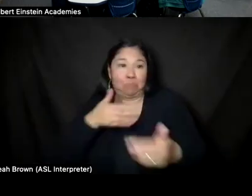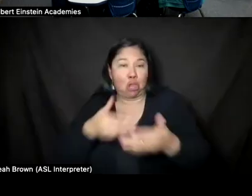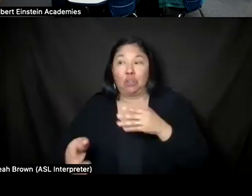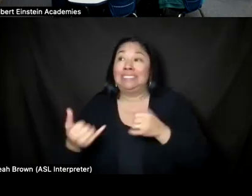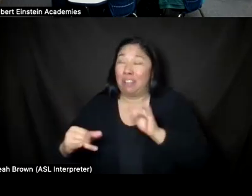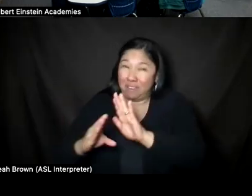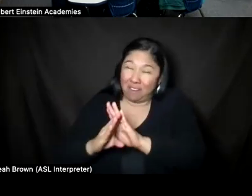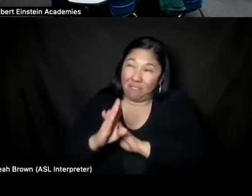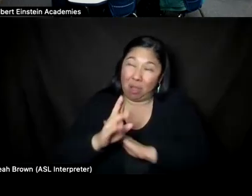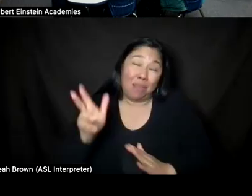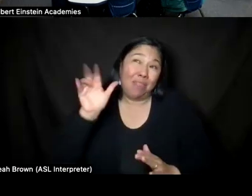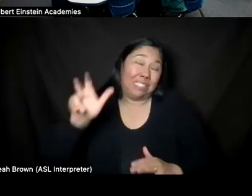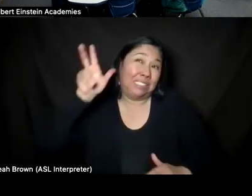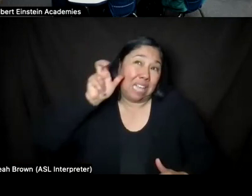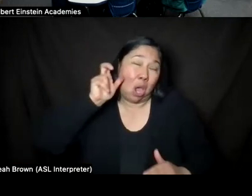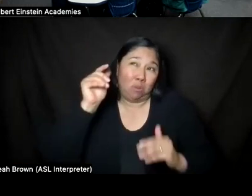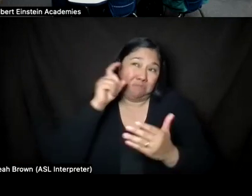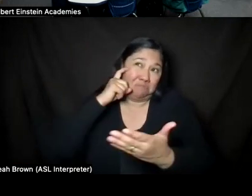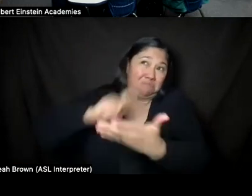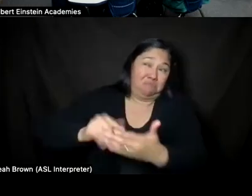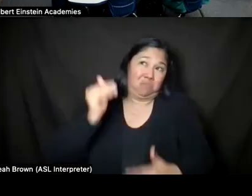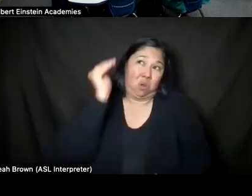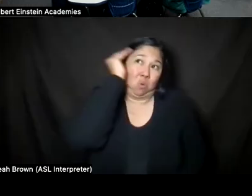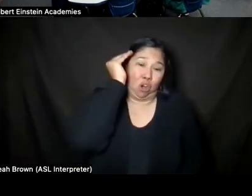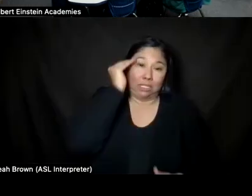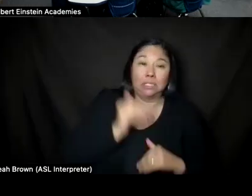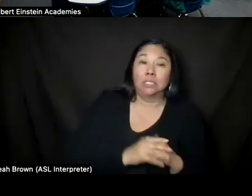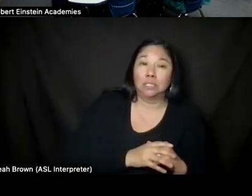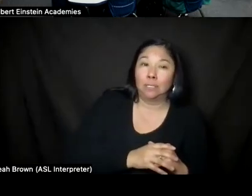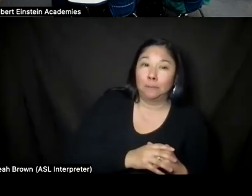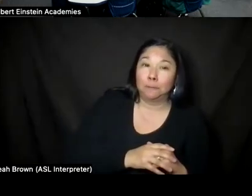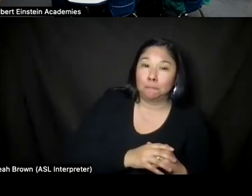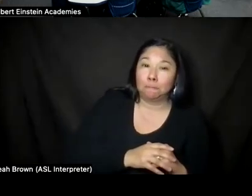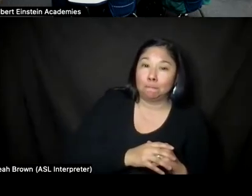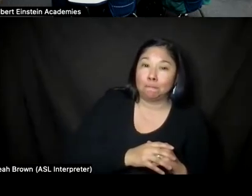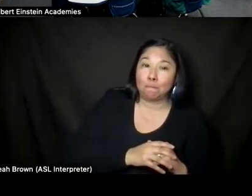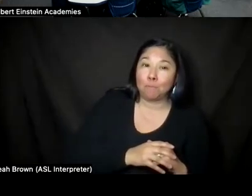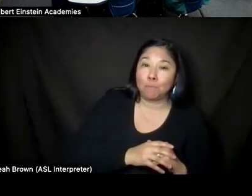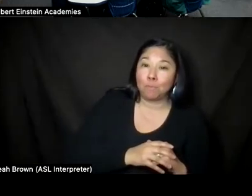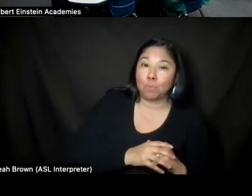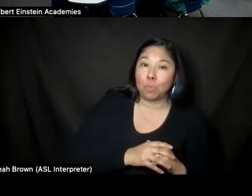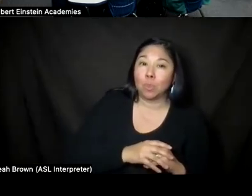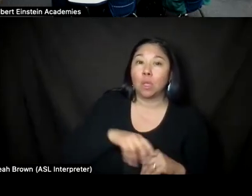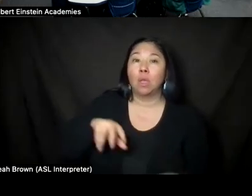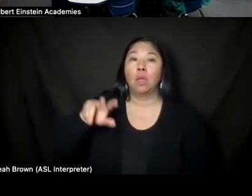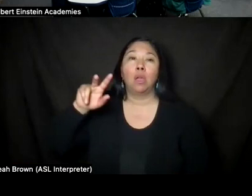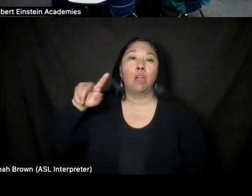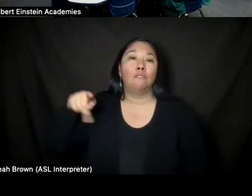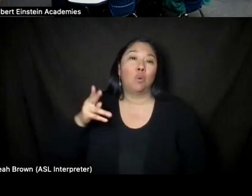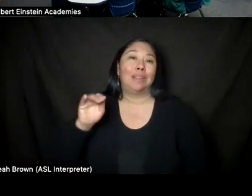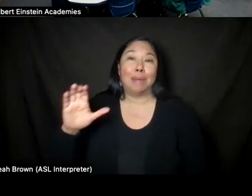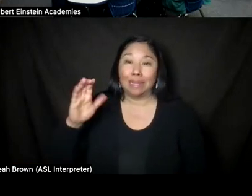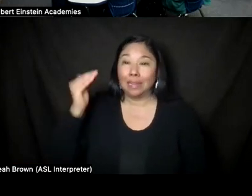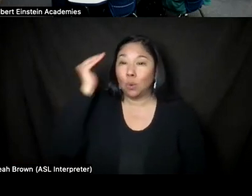of that language. Thank you. So going to phonemic awareness now. So this is